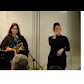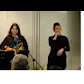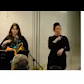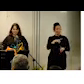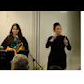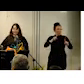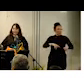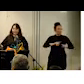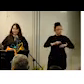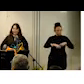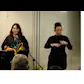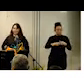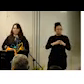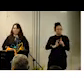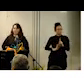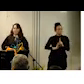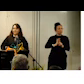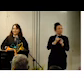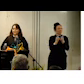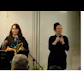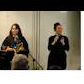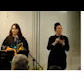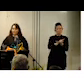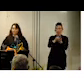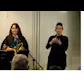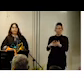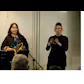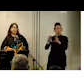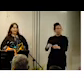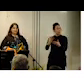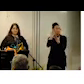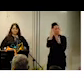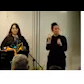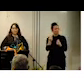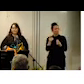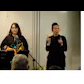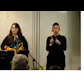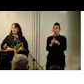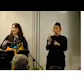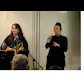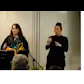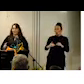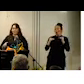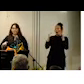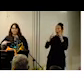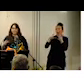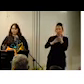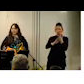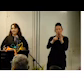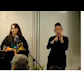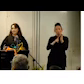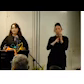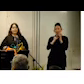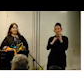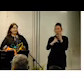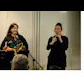of developing dementia down the track. Now, some of these risk factors are well known, like managing high cholesterol, staying educated and